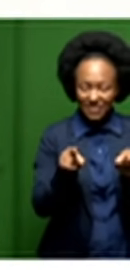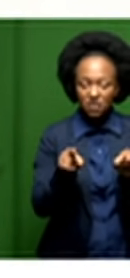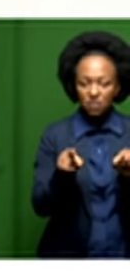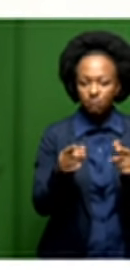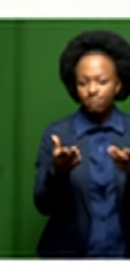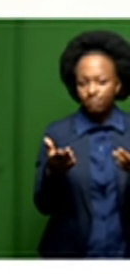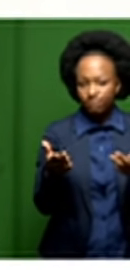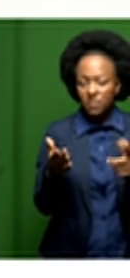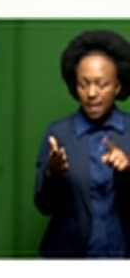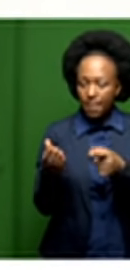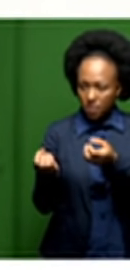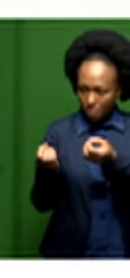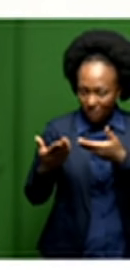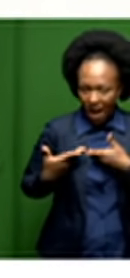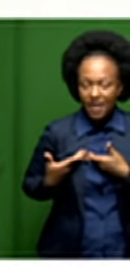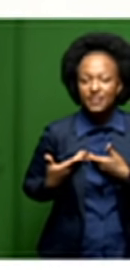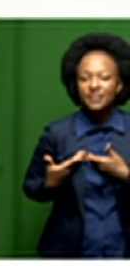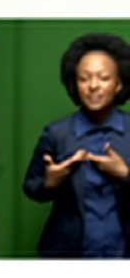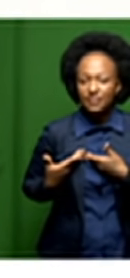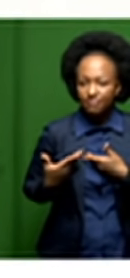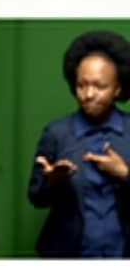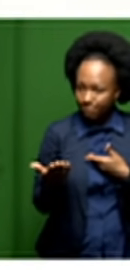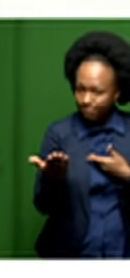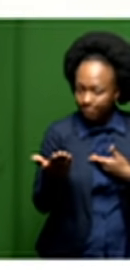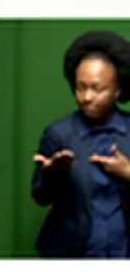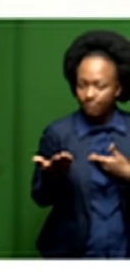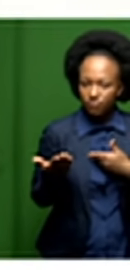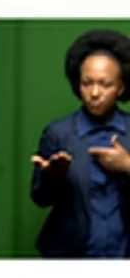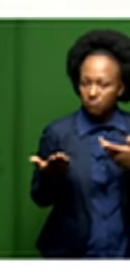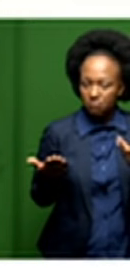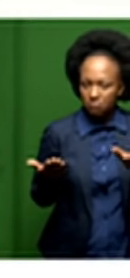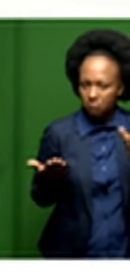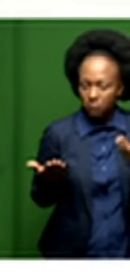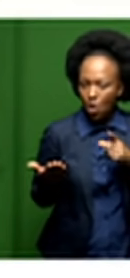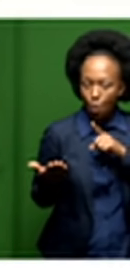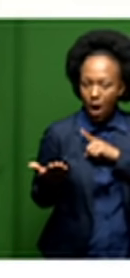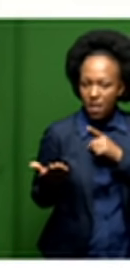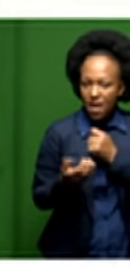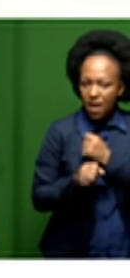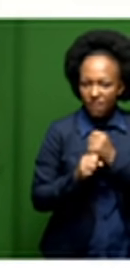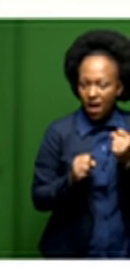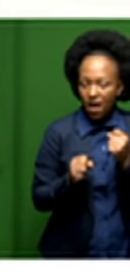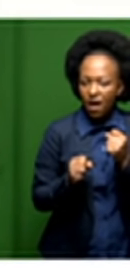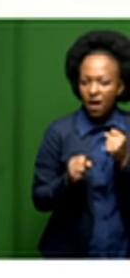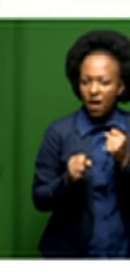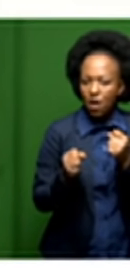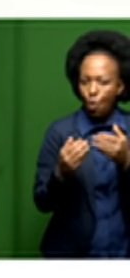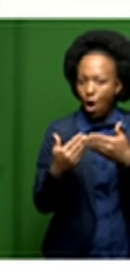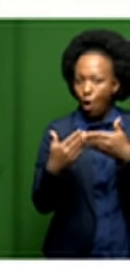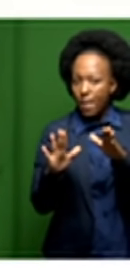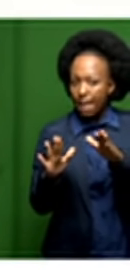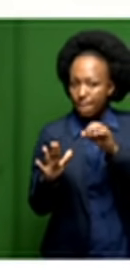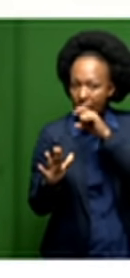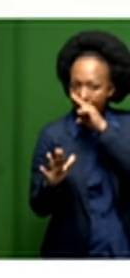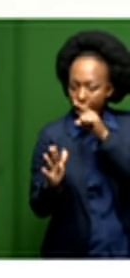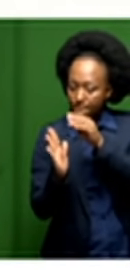require to provide sufficient and very good reasons why they do not need the opening up of a candidate